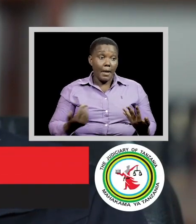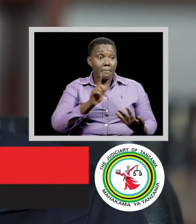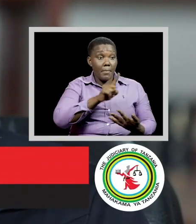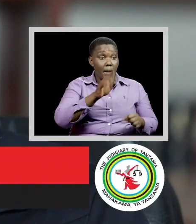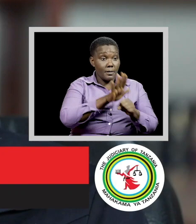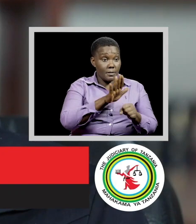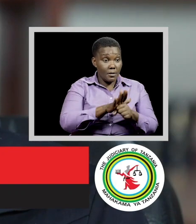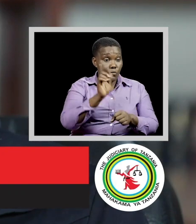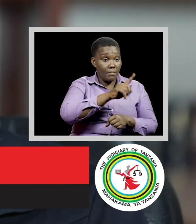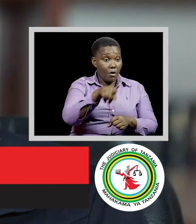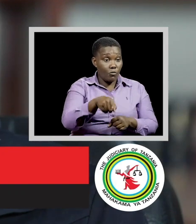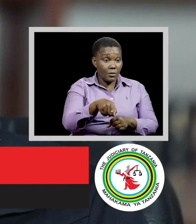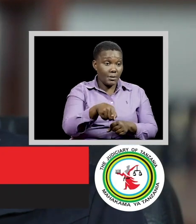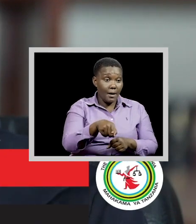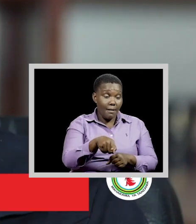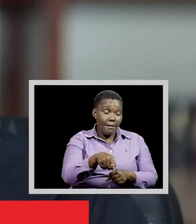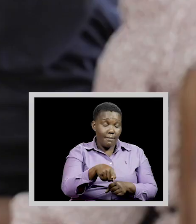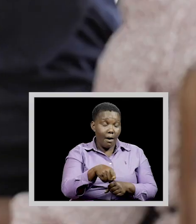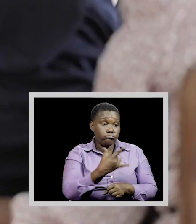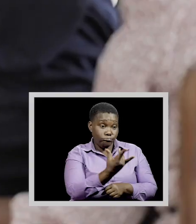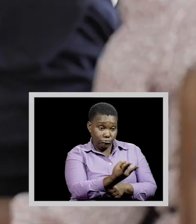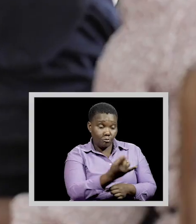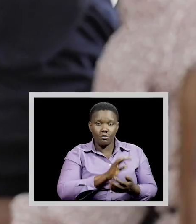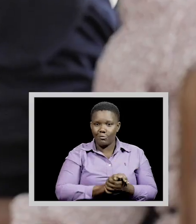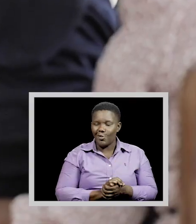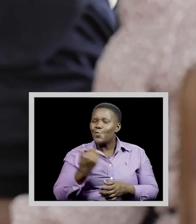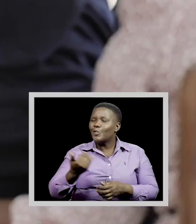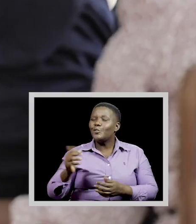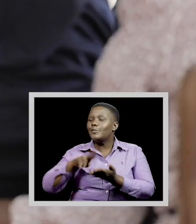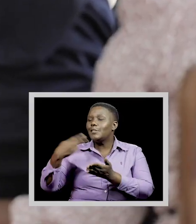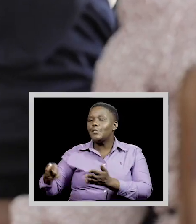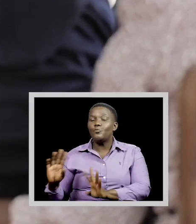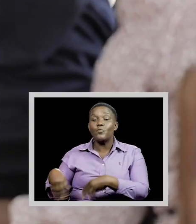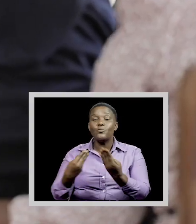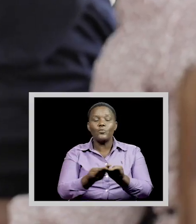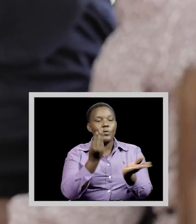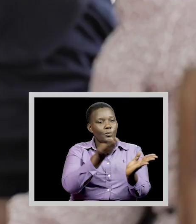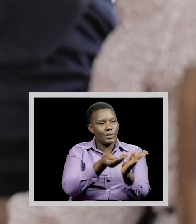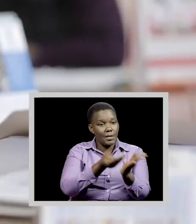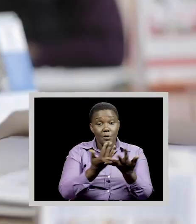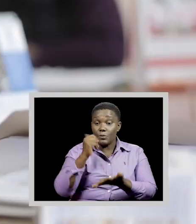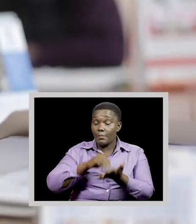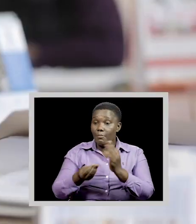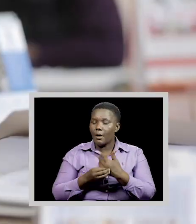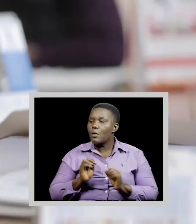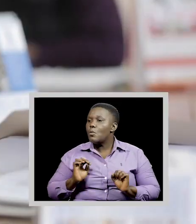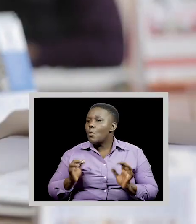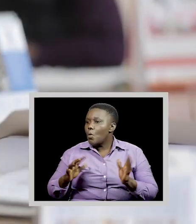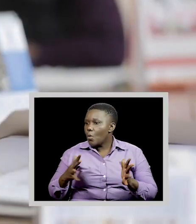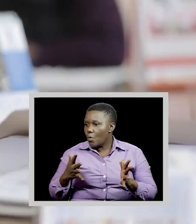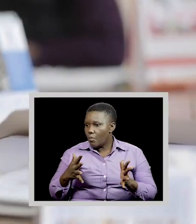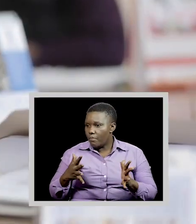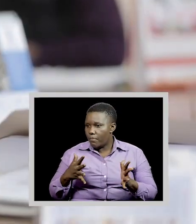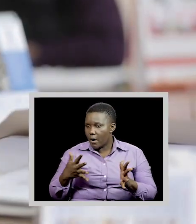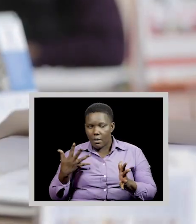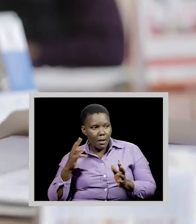that children who are abused, they fail to give evidence in court because they are scared